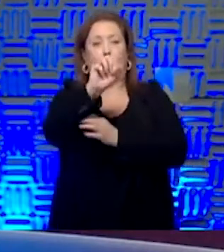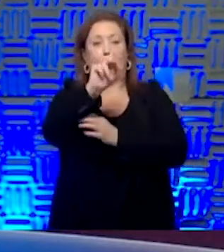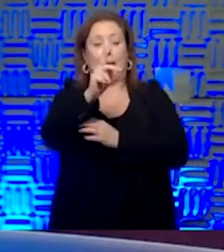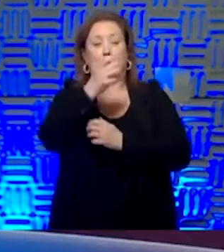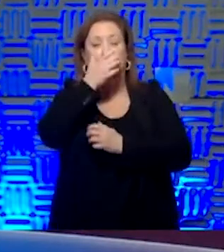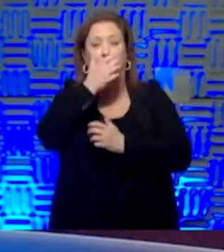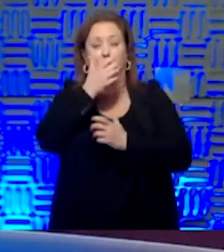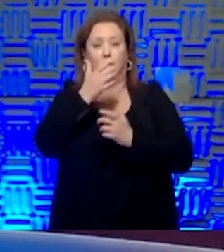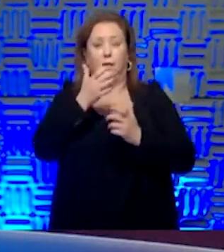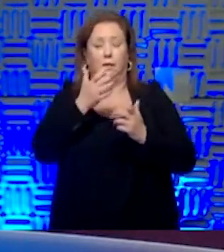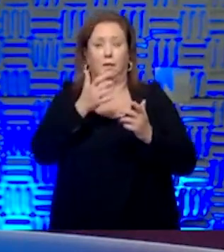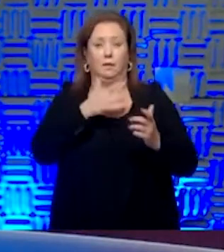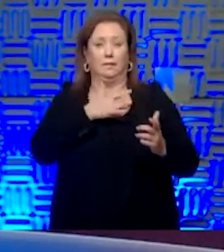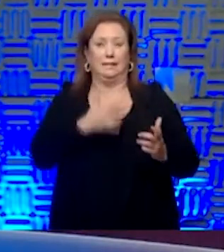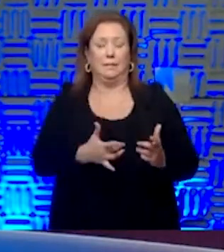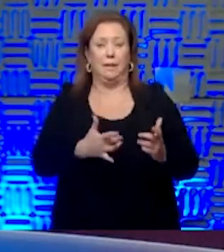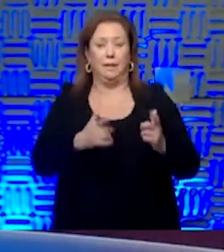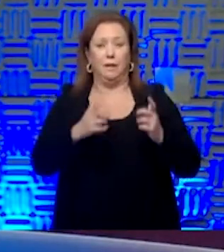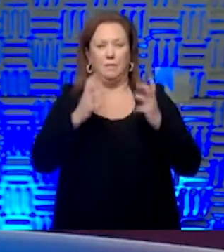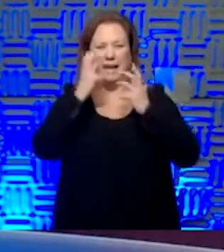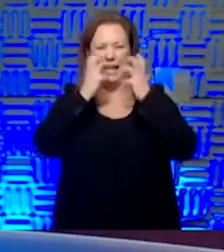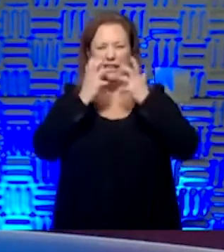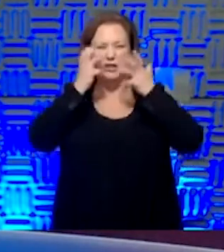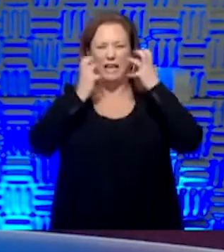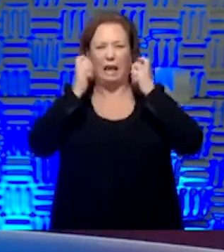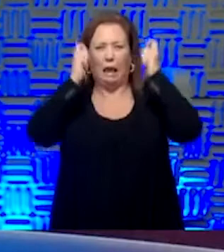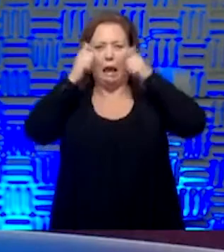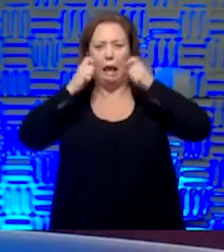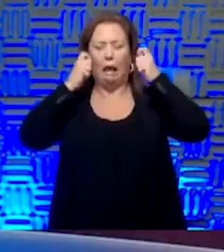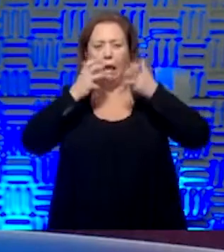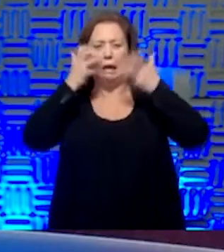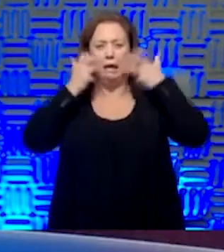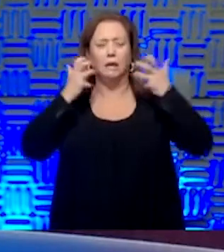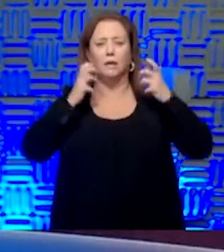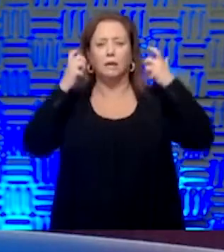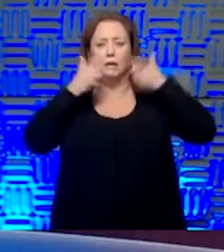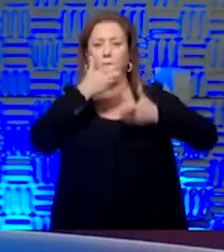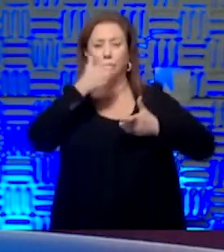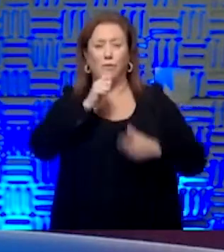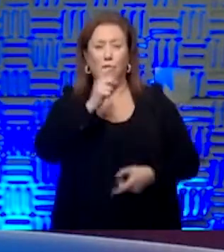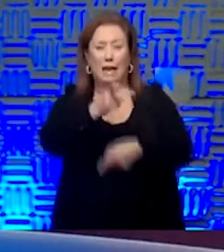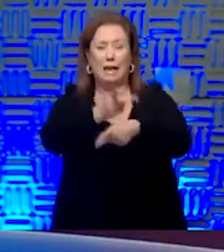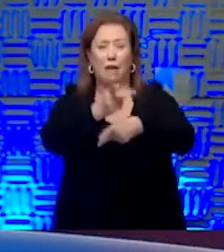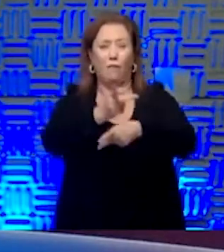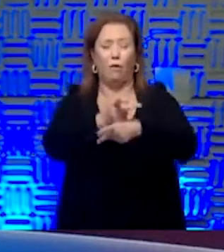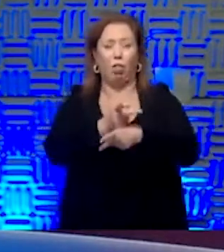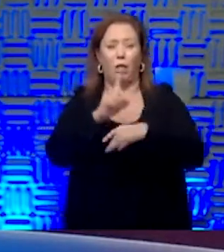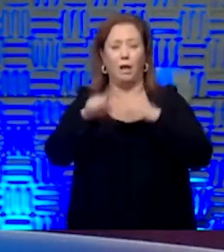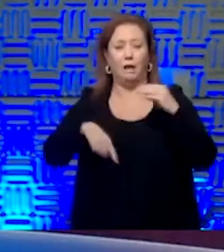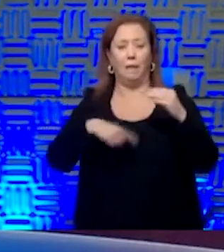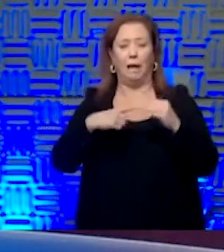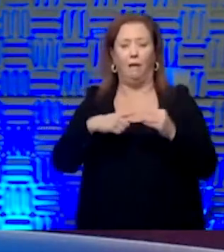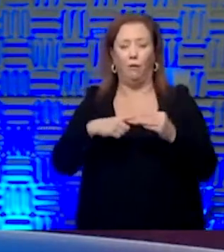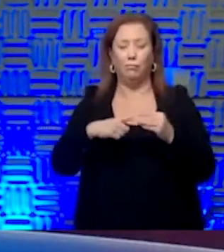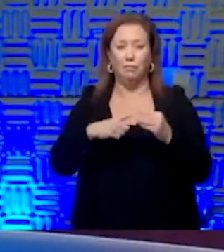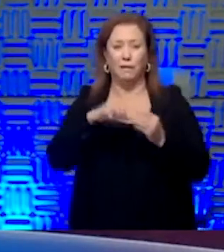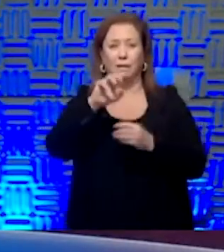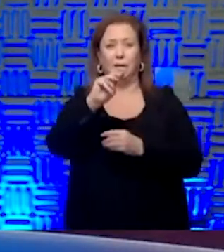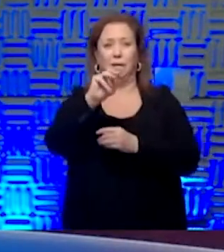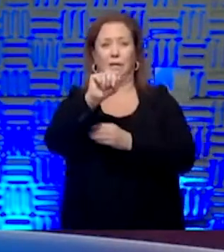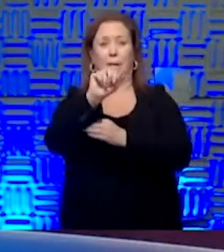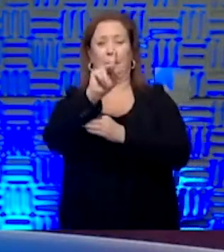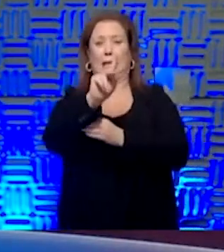mask on, then you may be itchy and you may want to mess with it. And so if we're not really careful about the